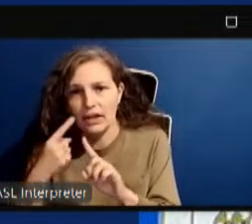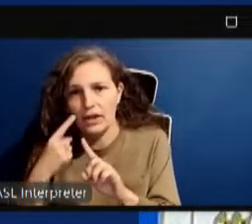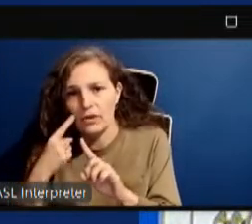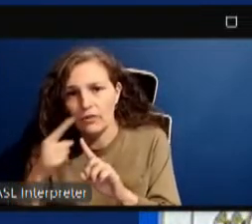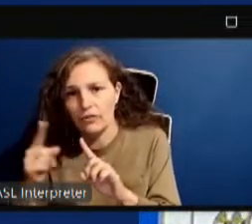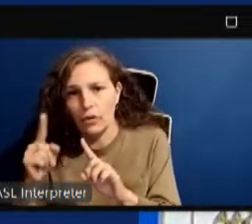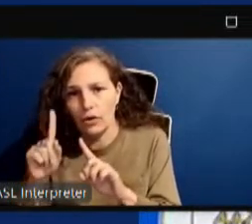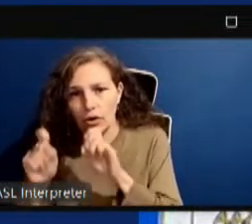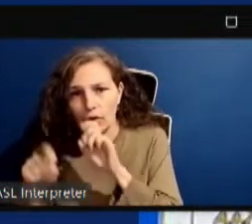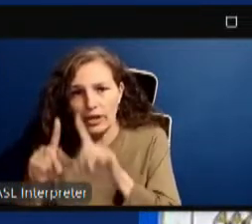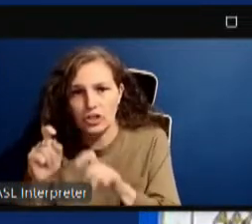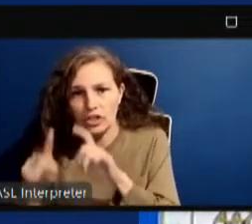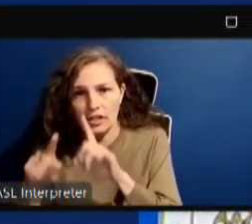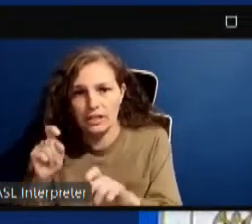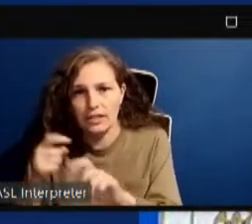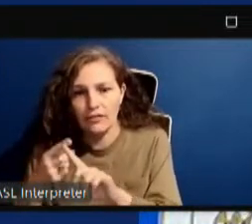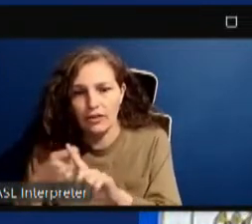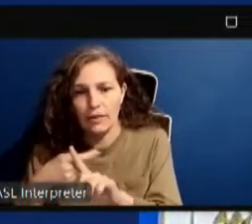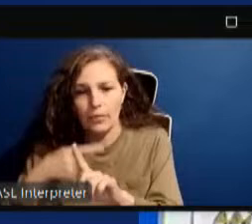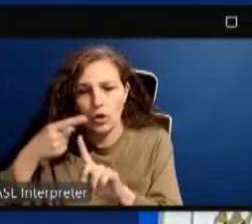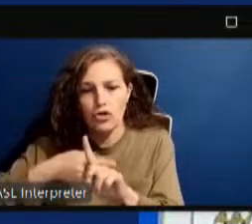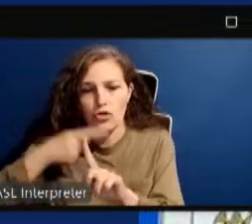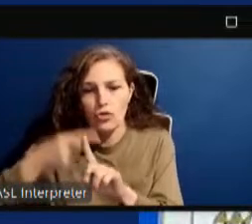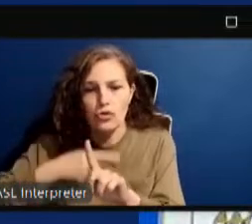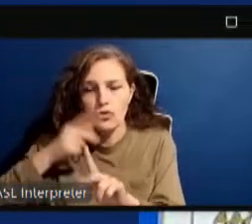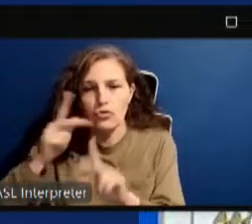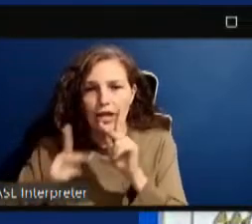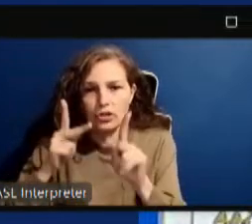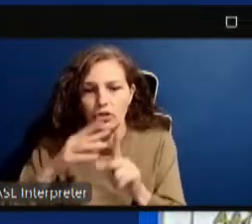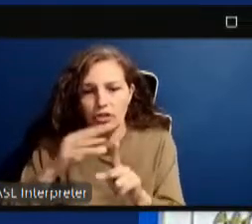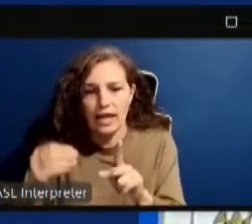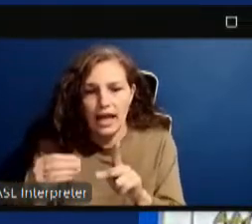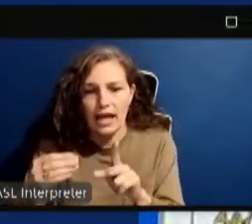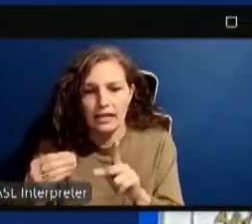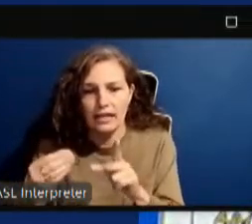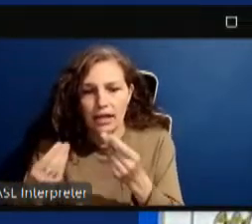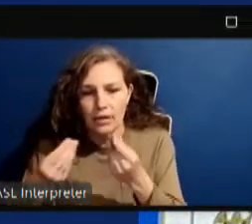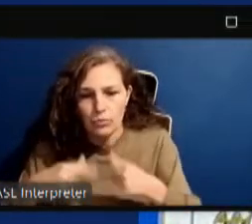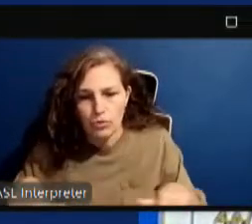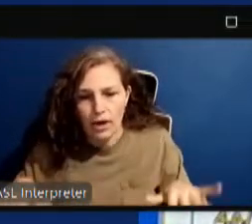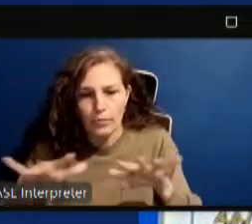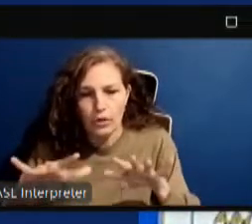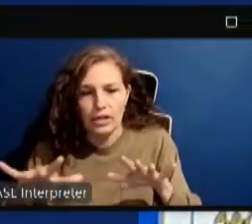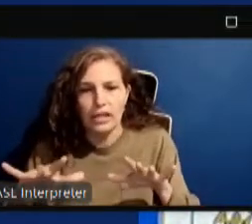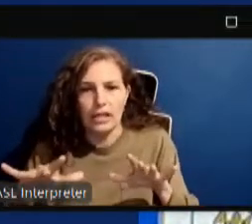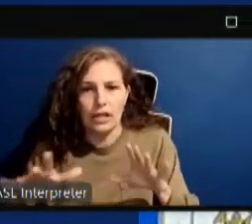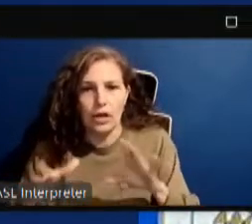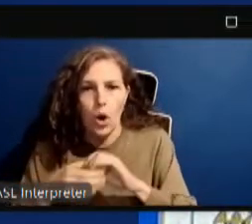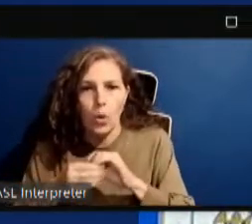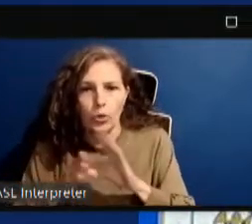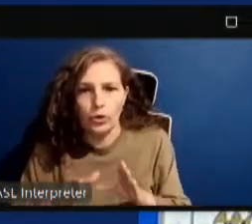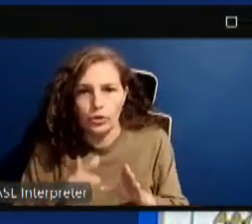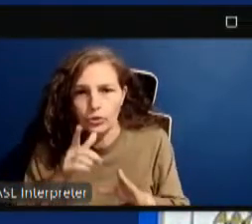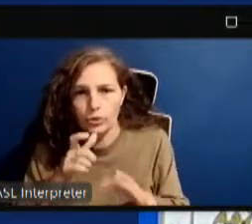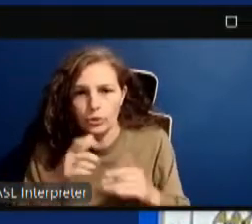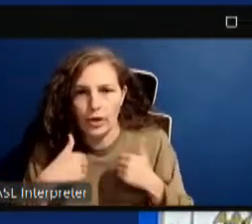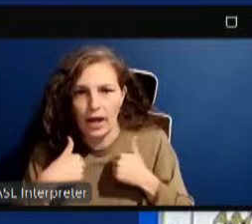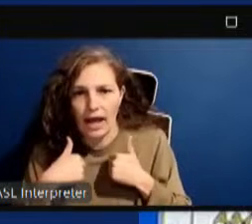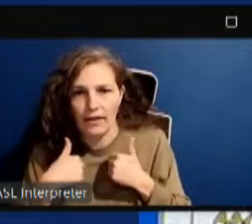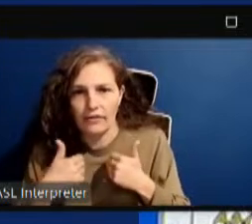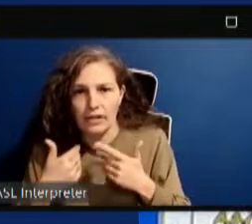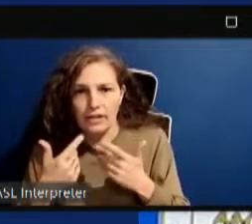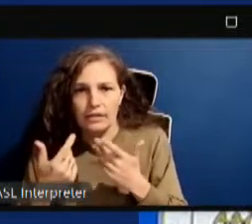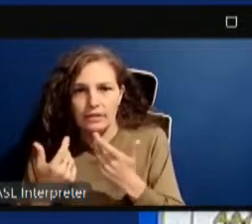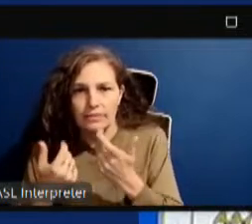renters and property owners that have structures that survive the wildfire. So just to clarify, 2 virtual